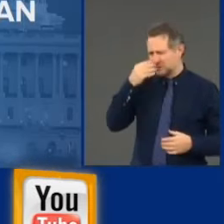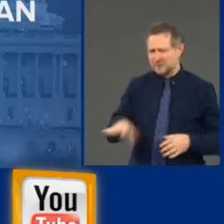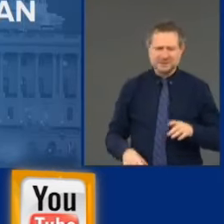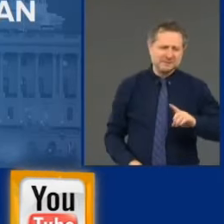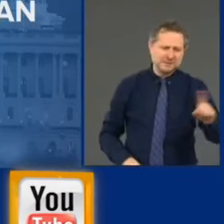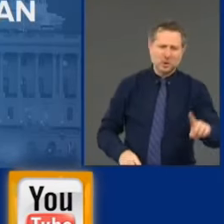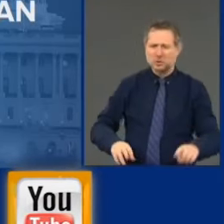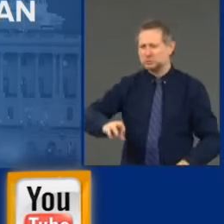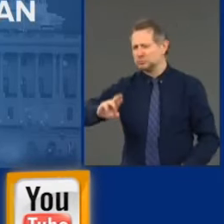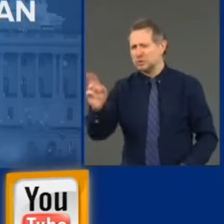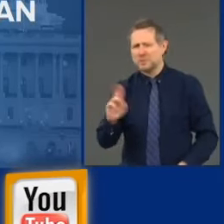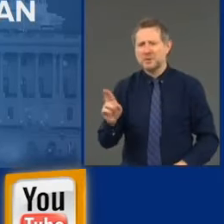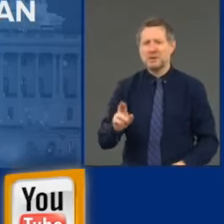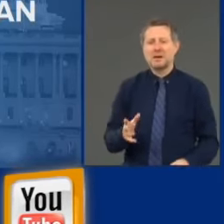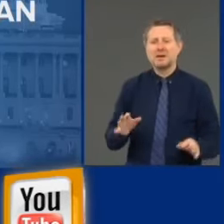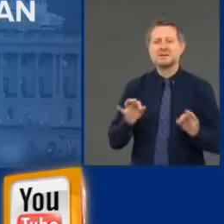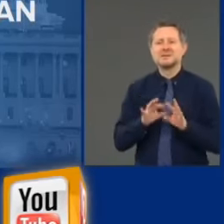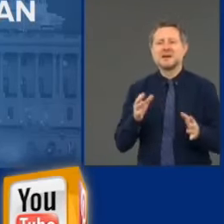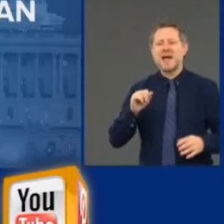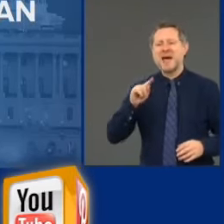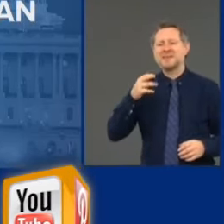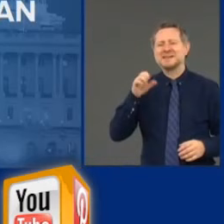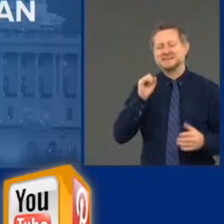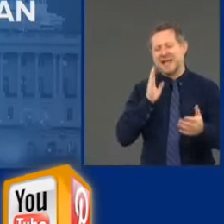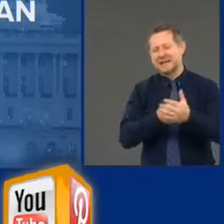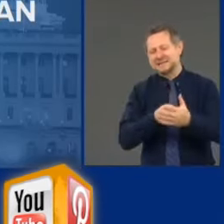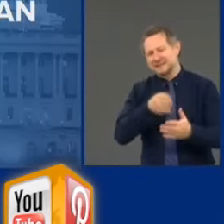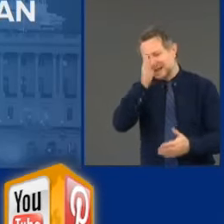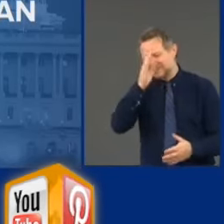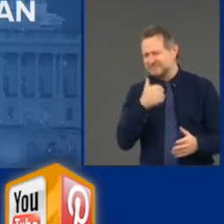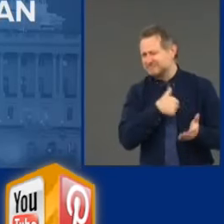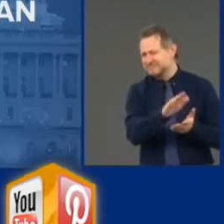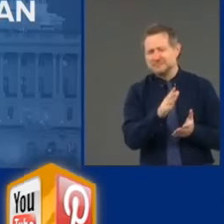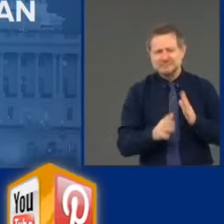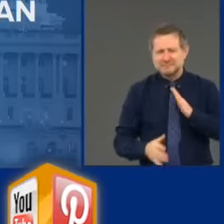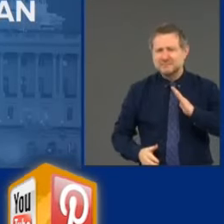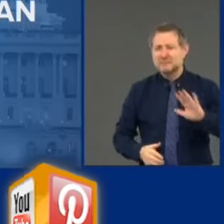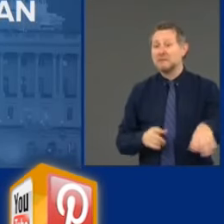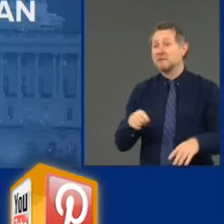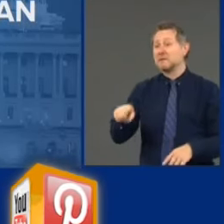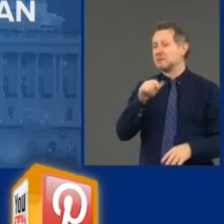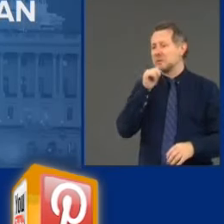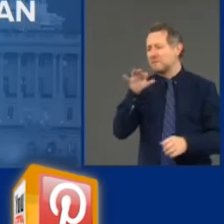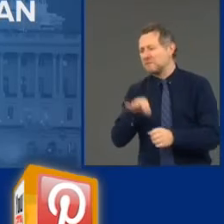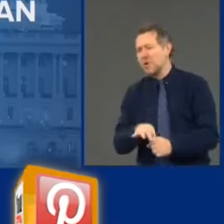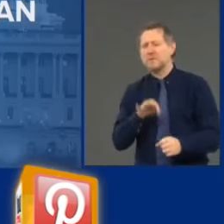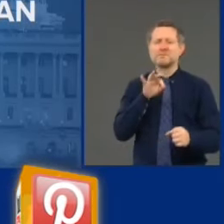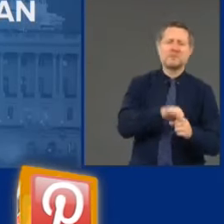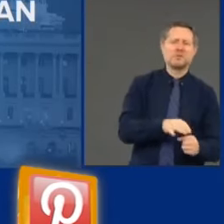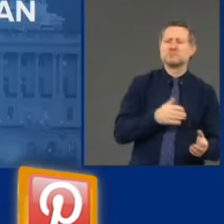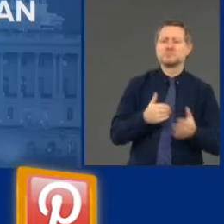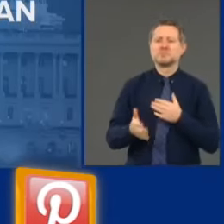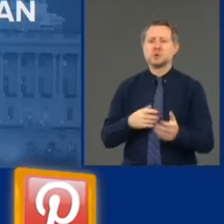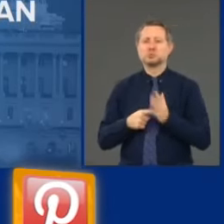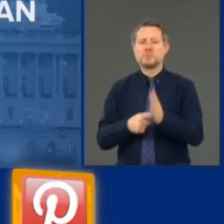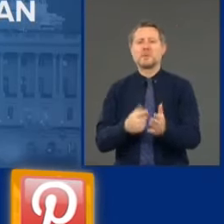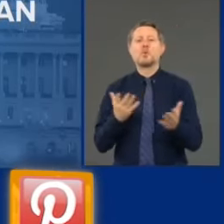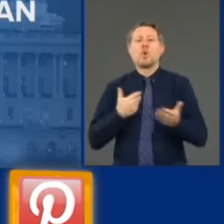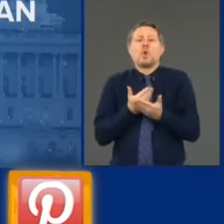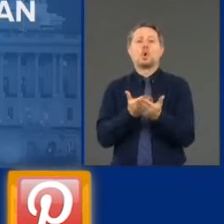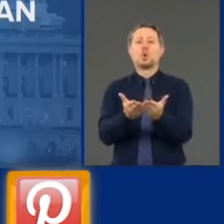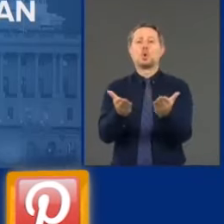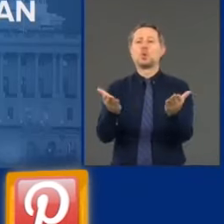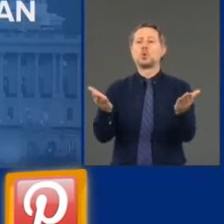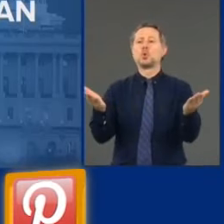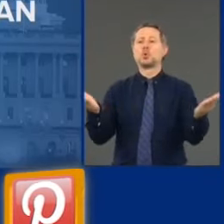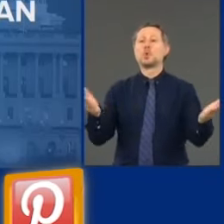don't care if you vote. I don't care if you don't vote. That's your business. I represent you. You pay me to represent you. That's